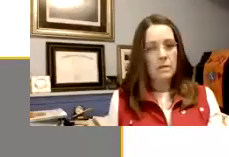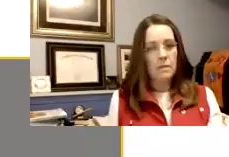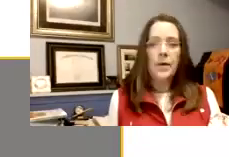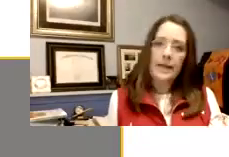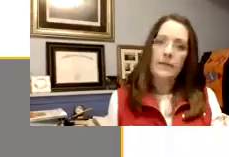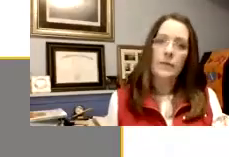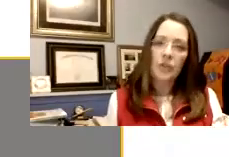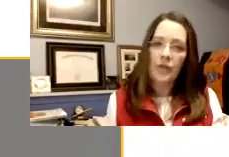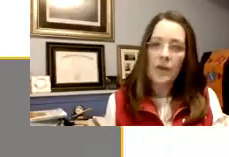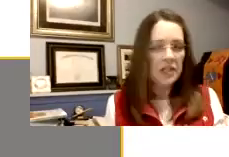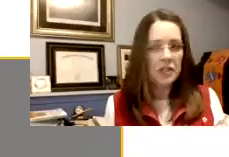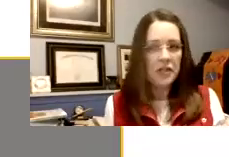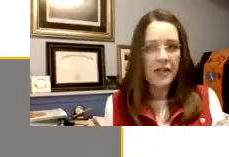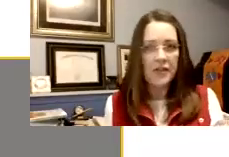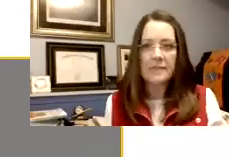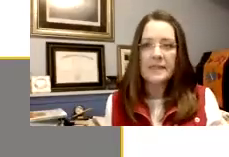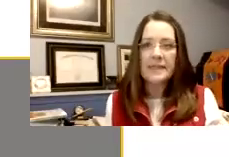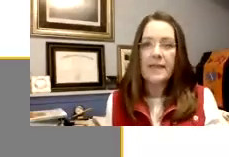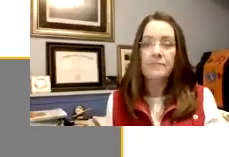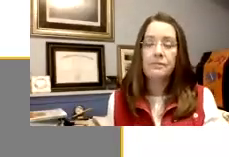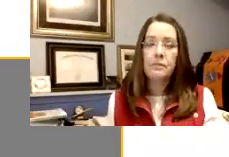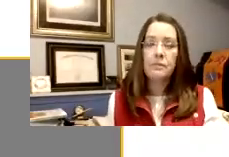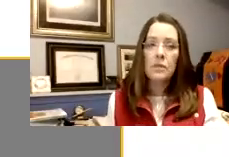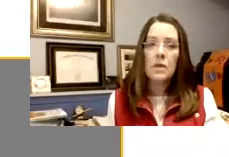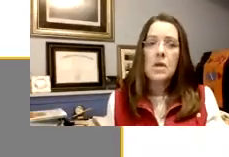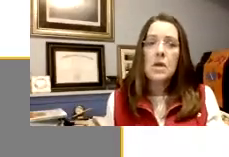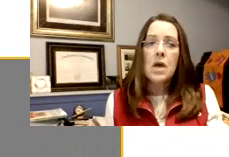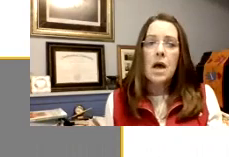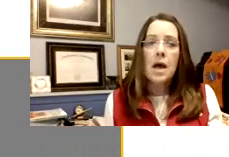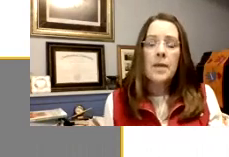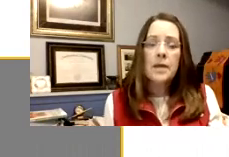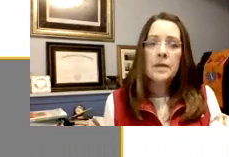Oh boy, what great questions you guys are asking me today.